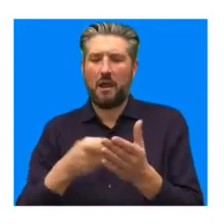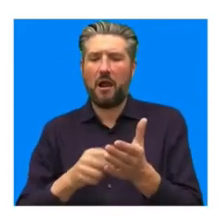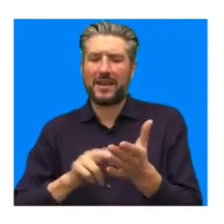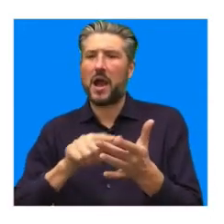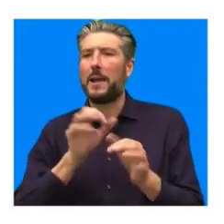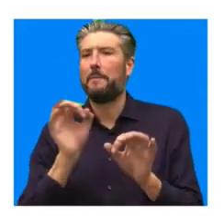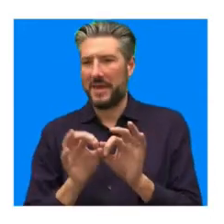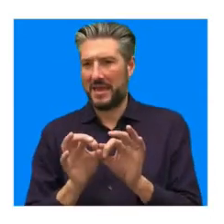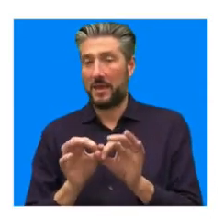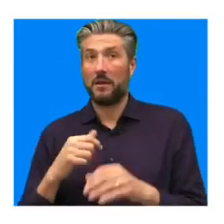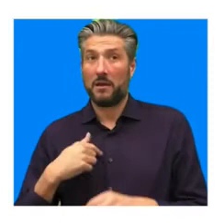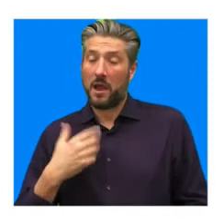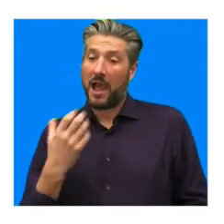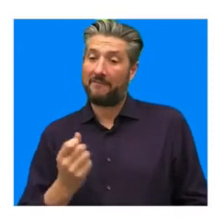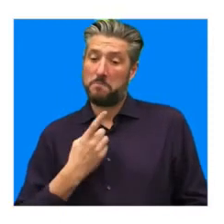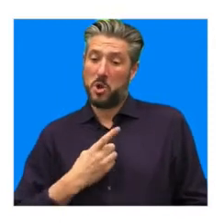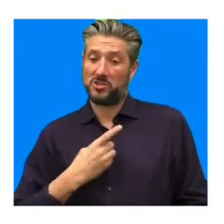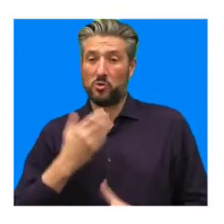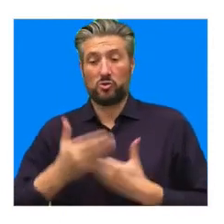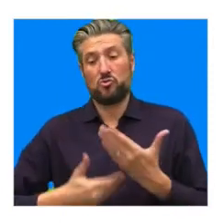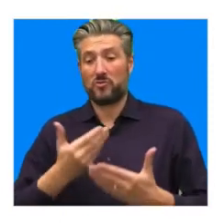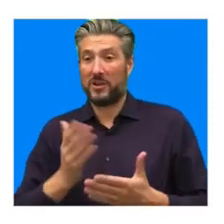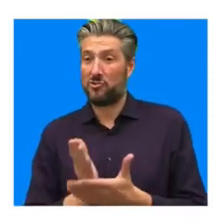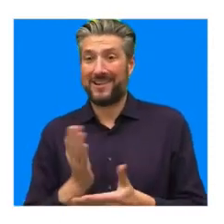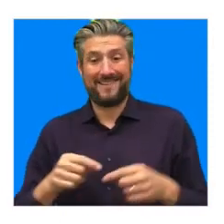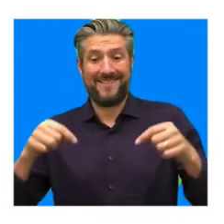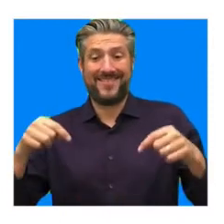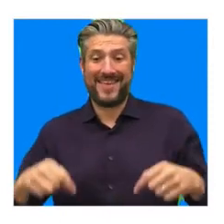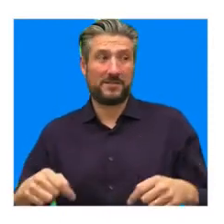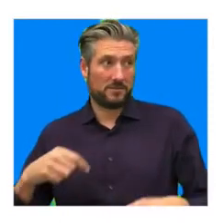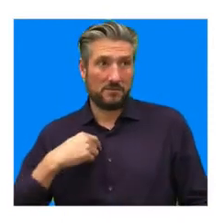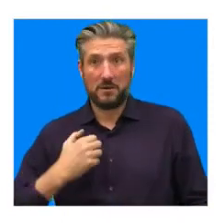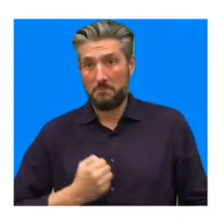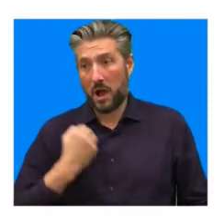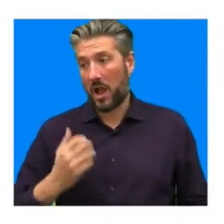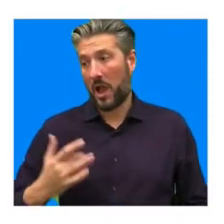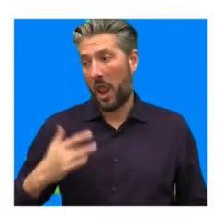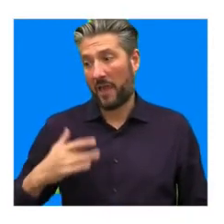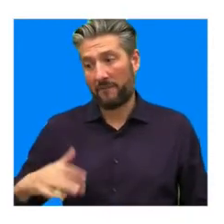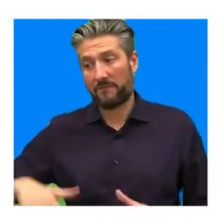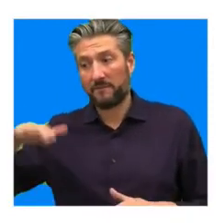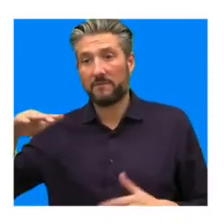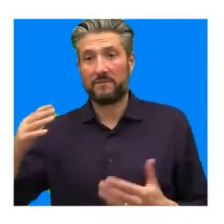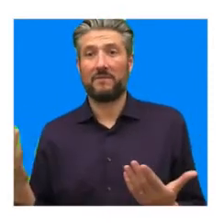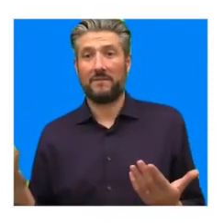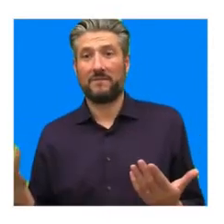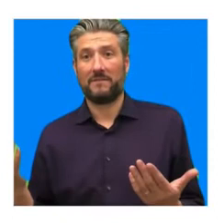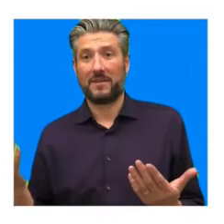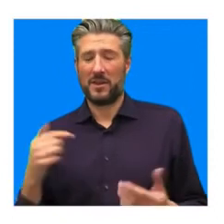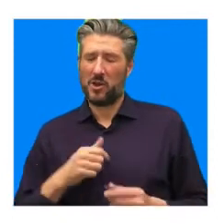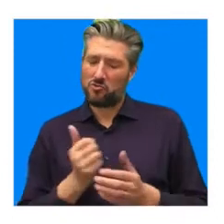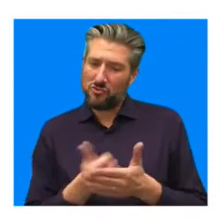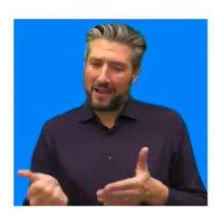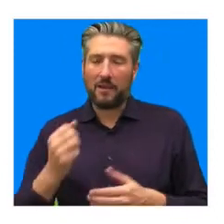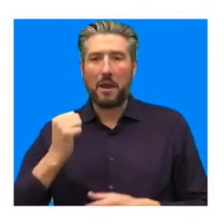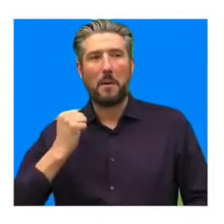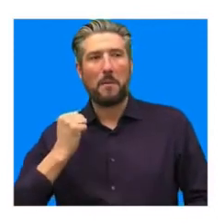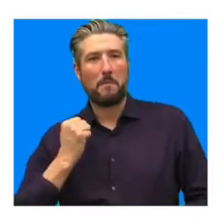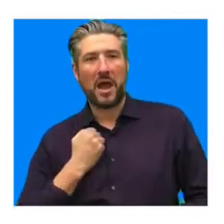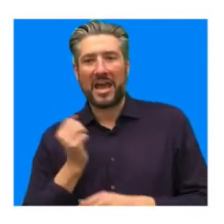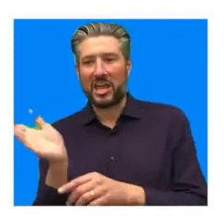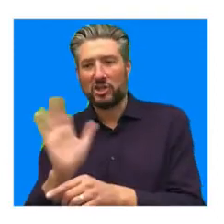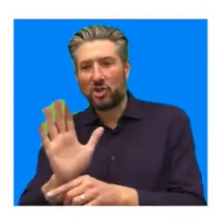personal story, because this is my life as much as it's my work. I talk about this on my shows regularly, and it's an area